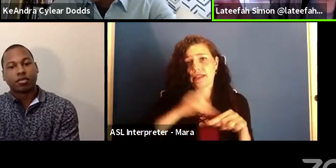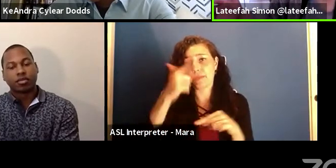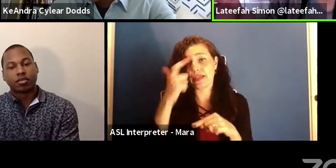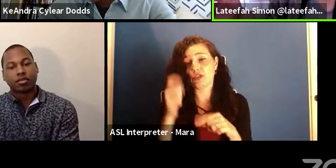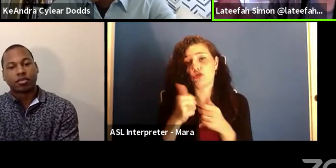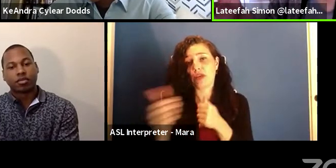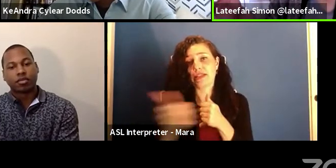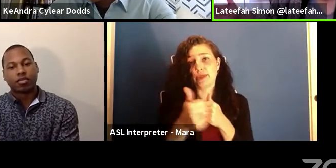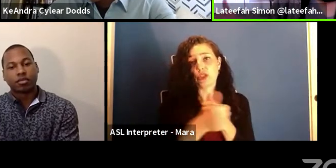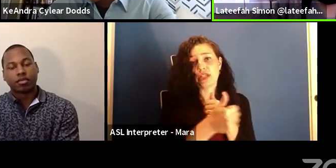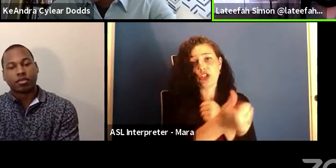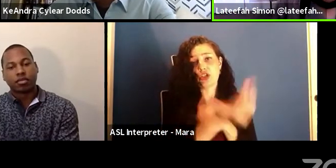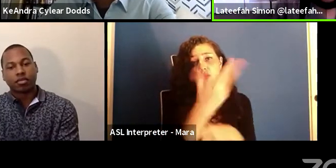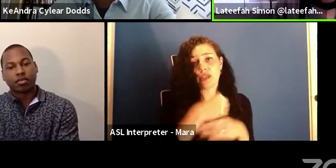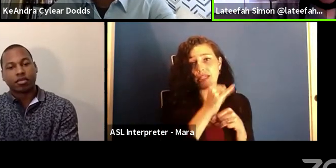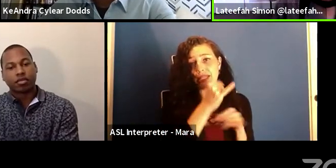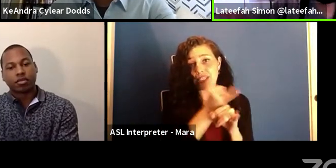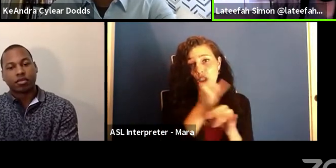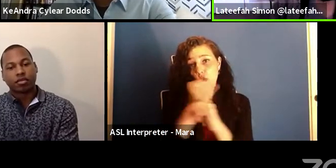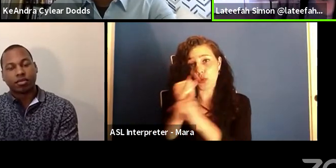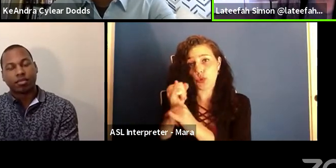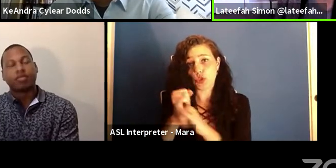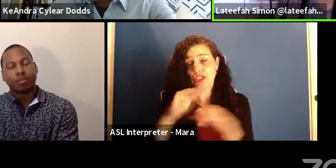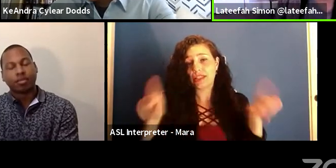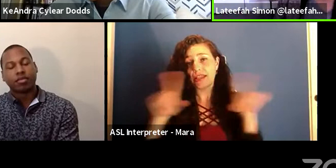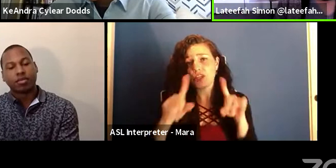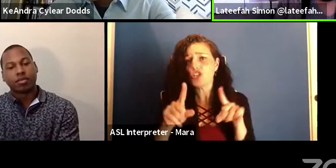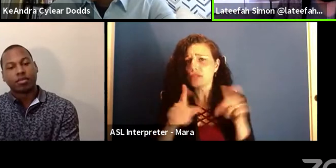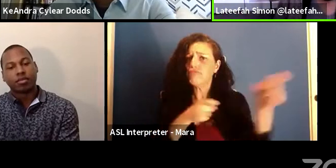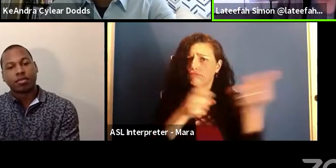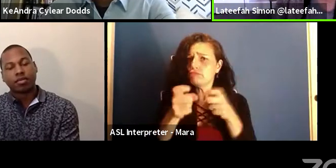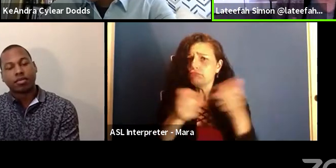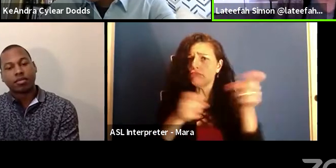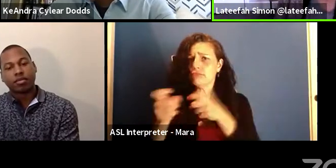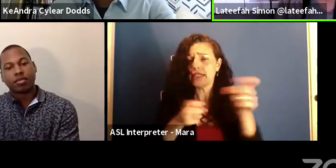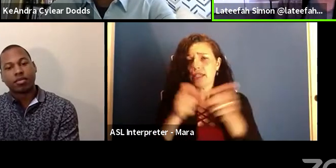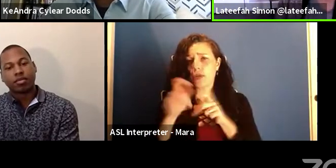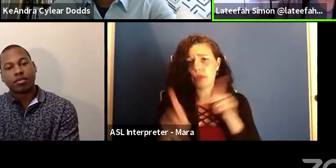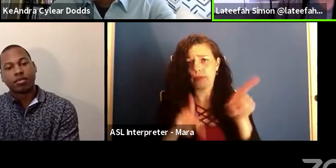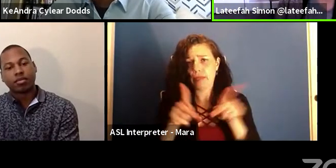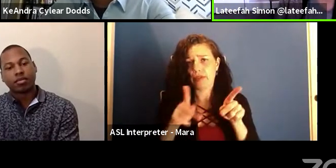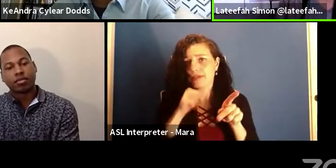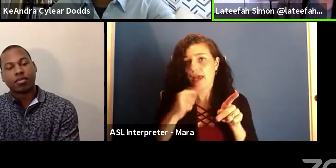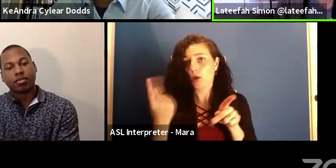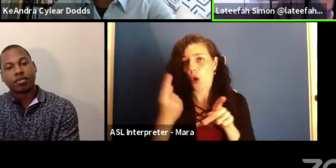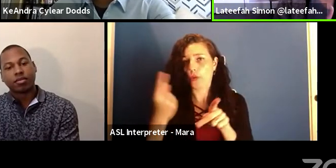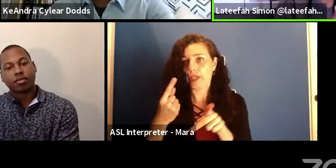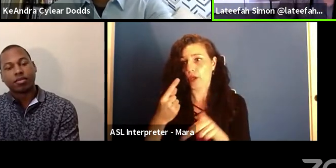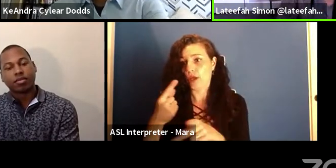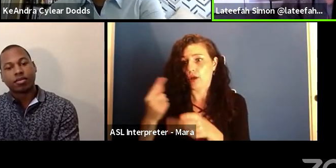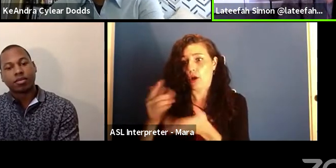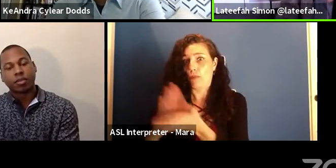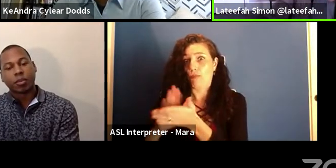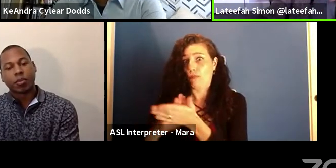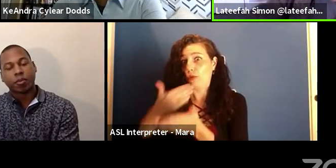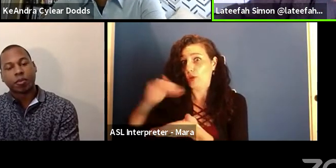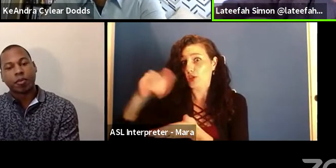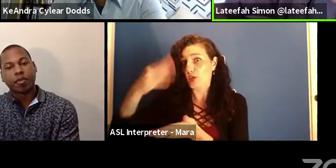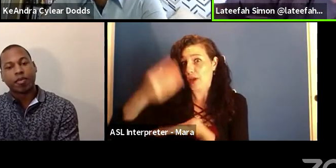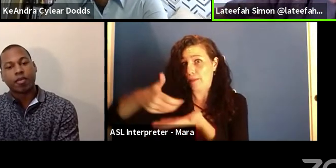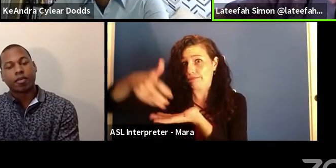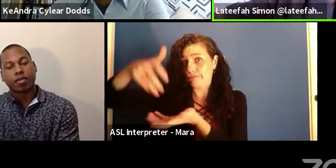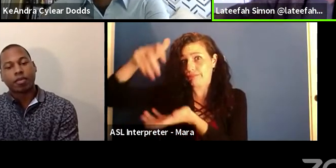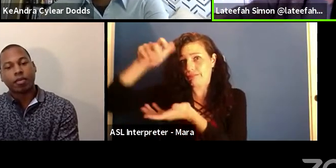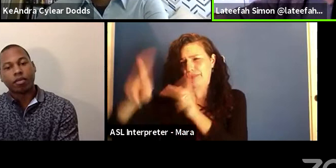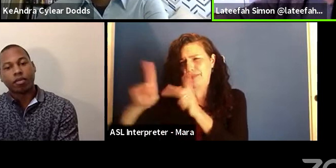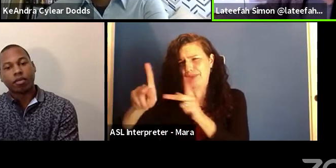to deal with people, and not just people with good jobs, right? And not just people who are going to be a part of sort of a